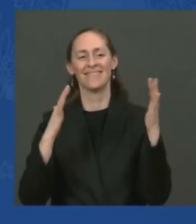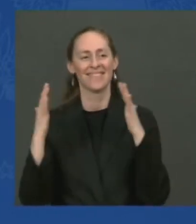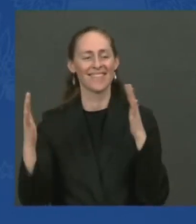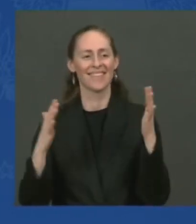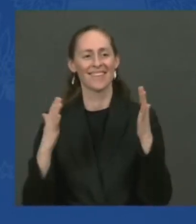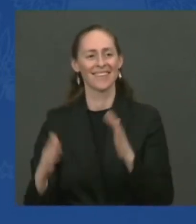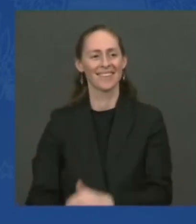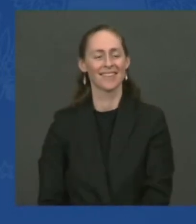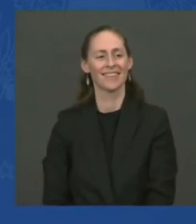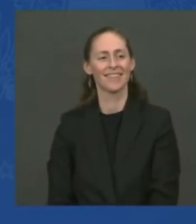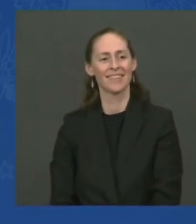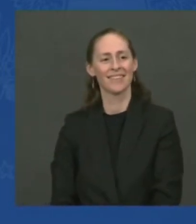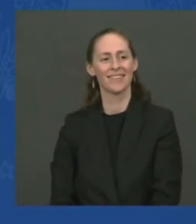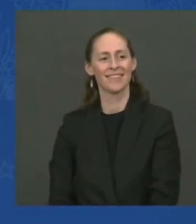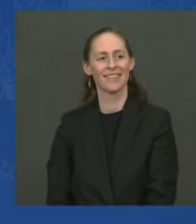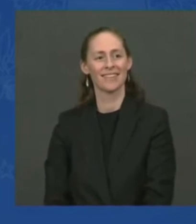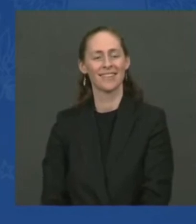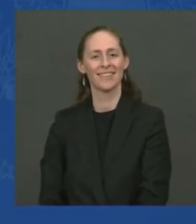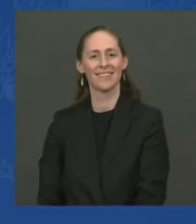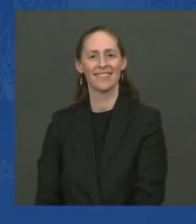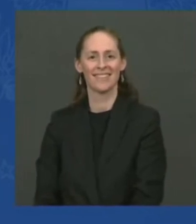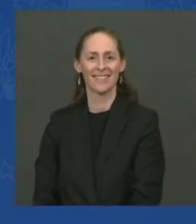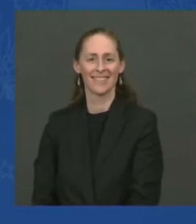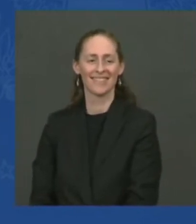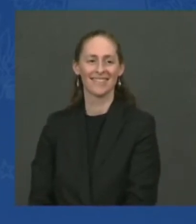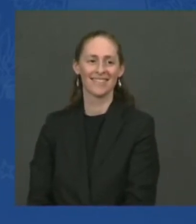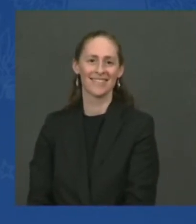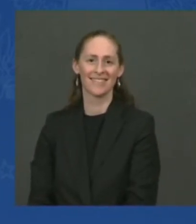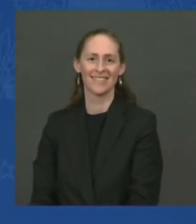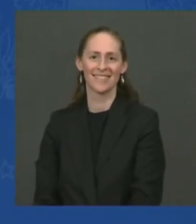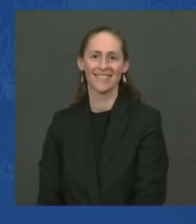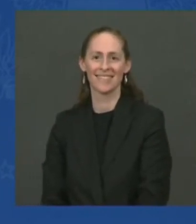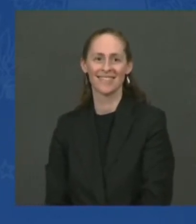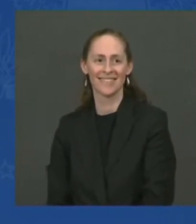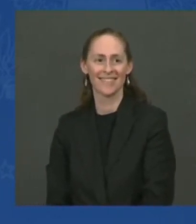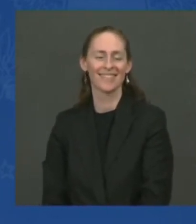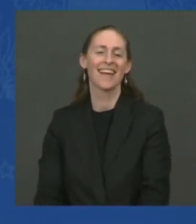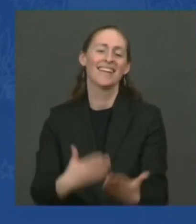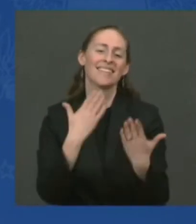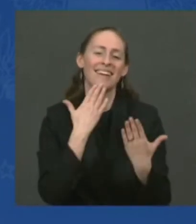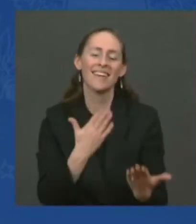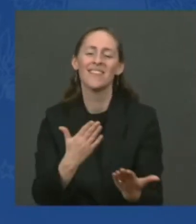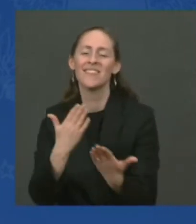Thank you, thank you, thank you.